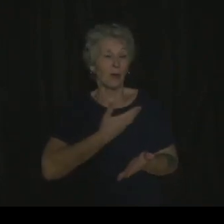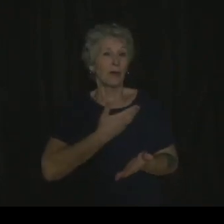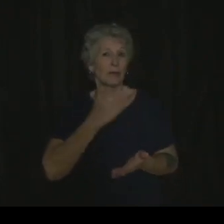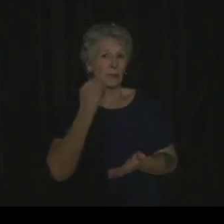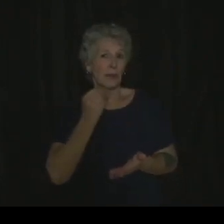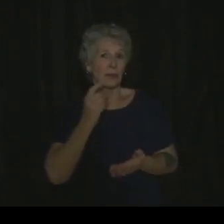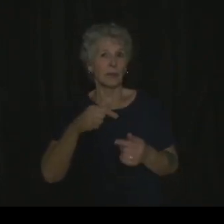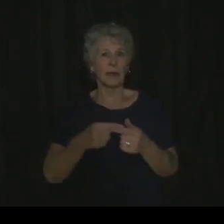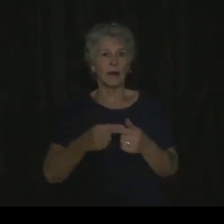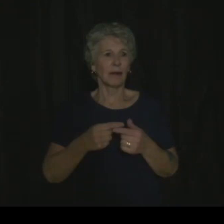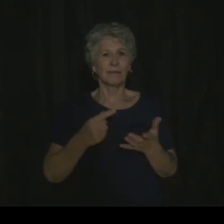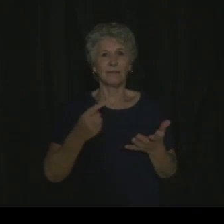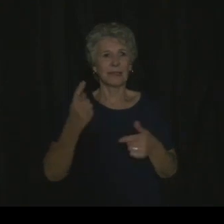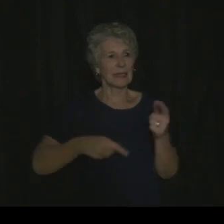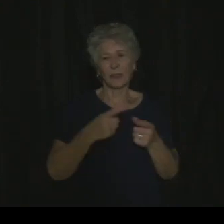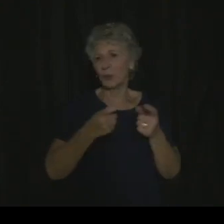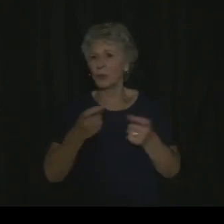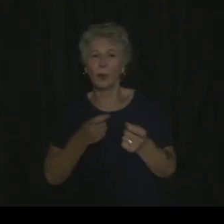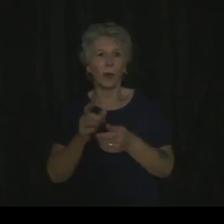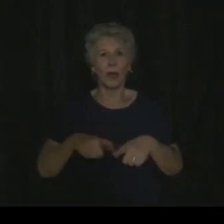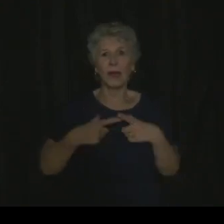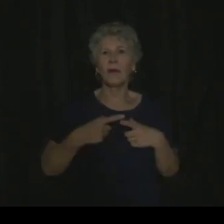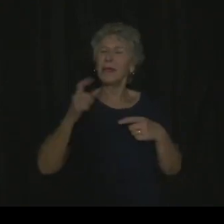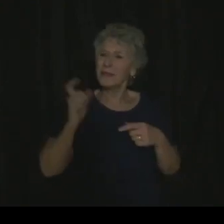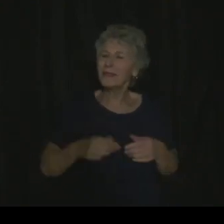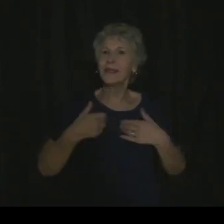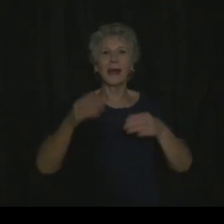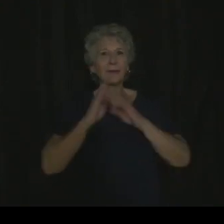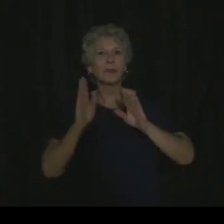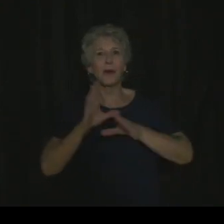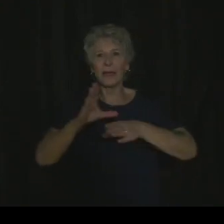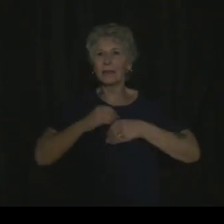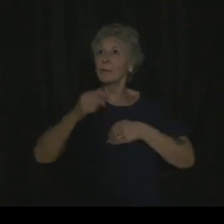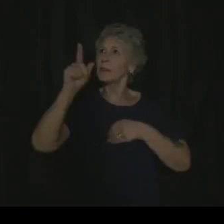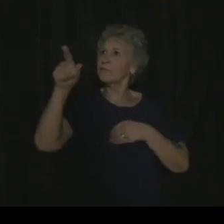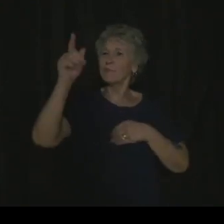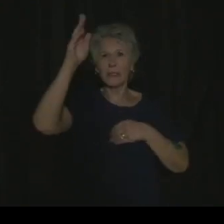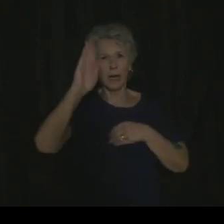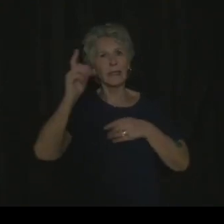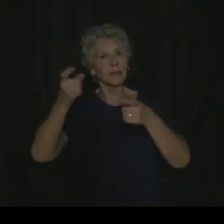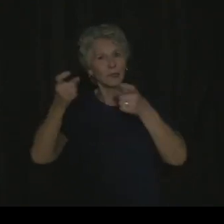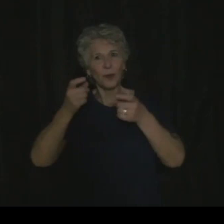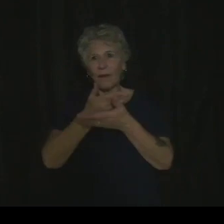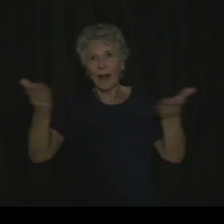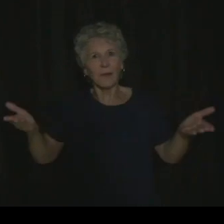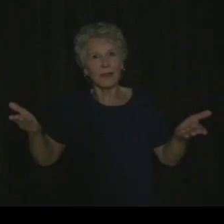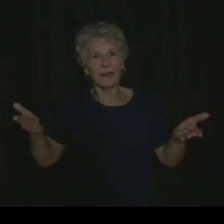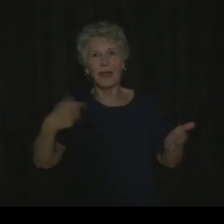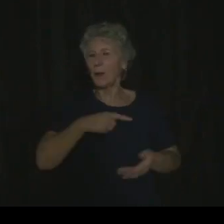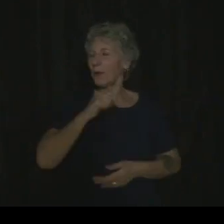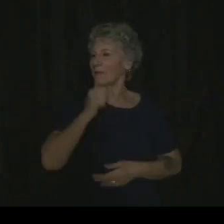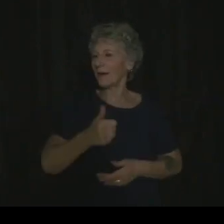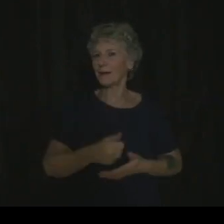control, we still have trouble accepting that God is sovereign and that we are not.